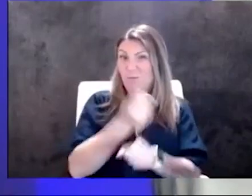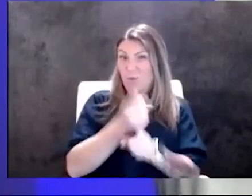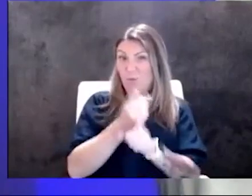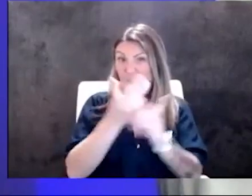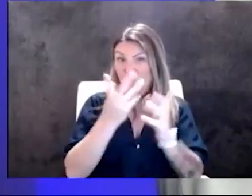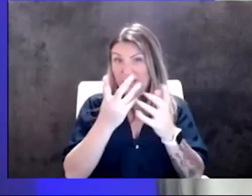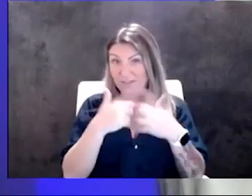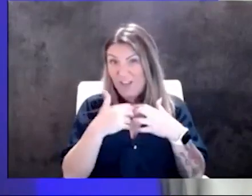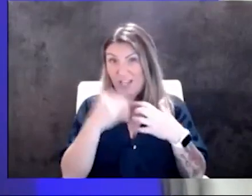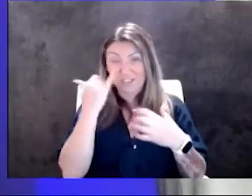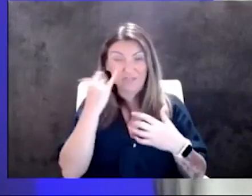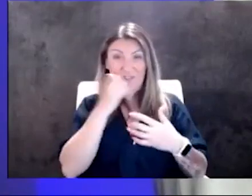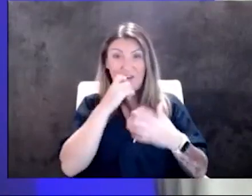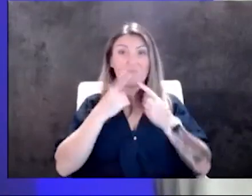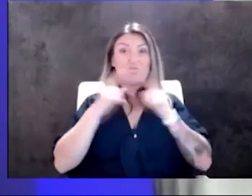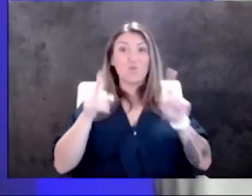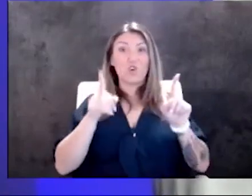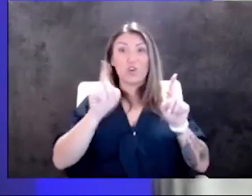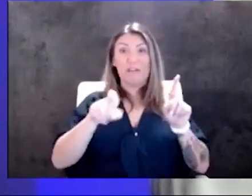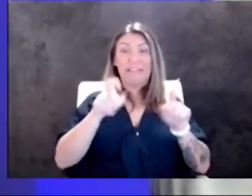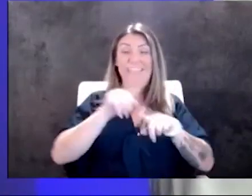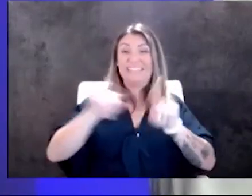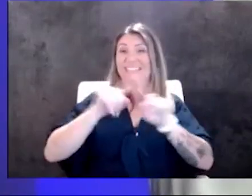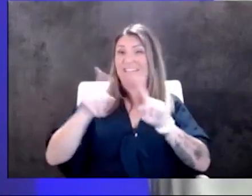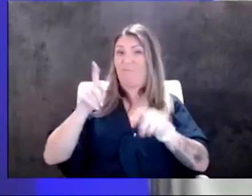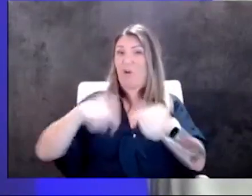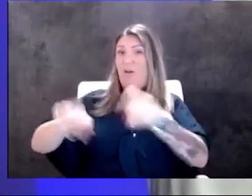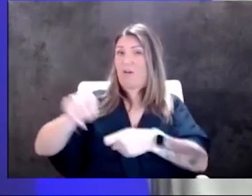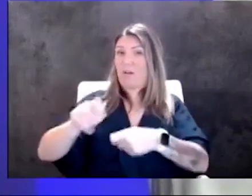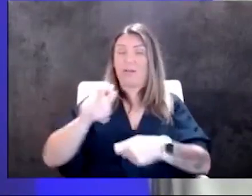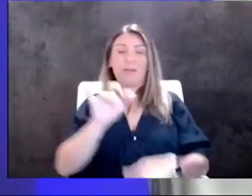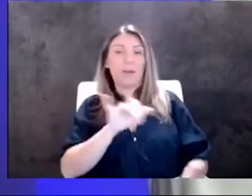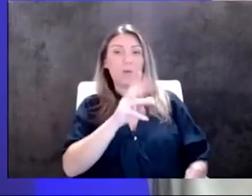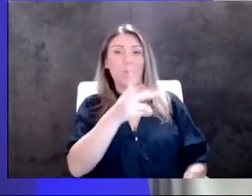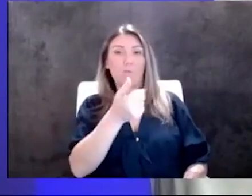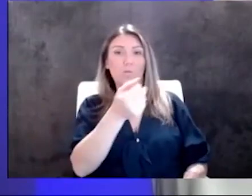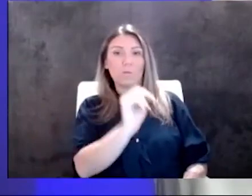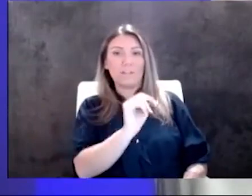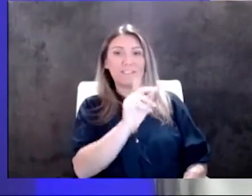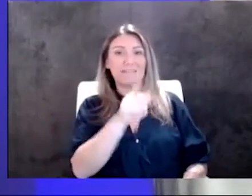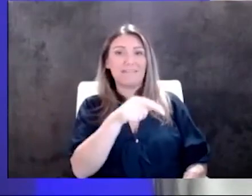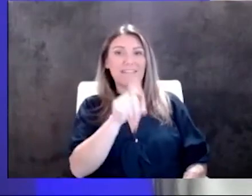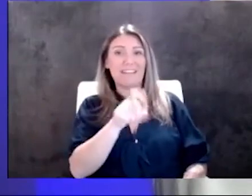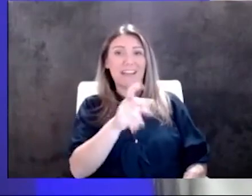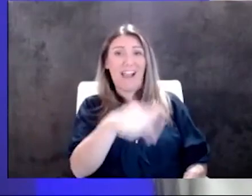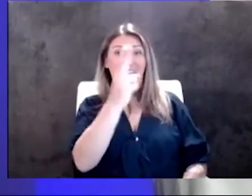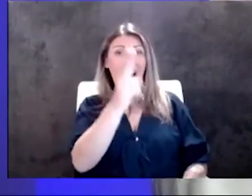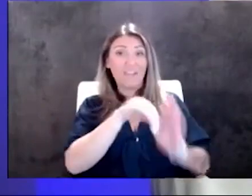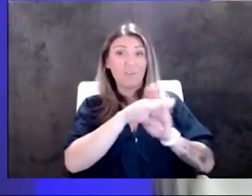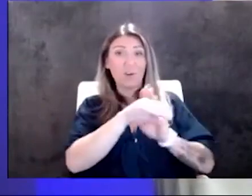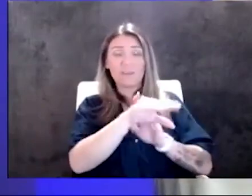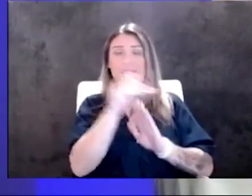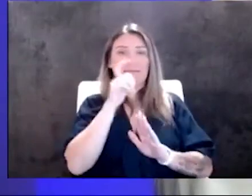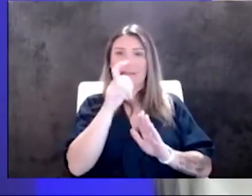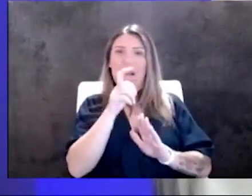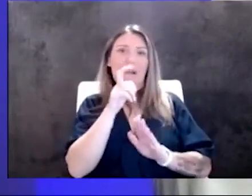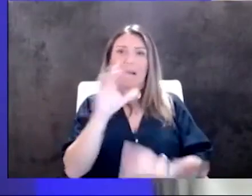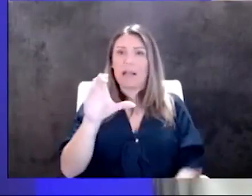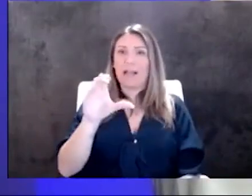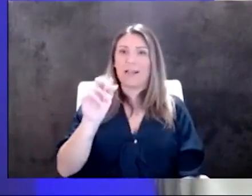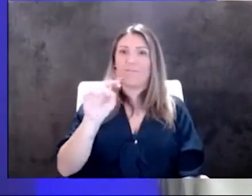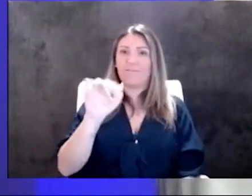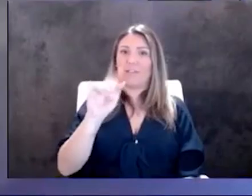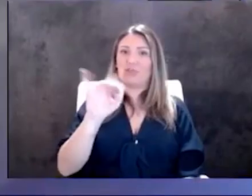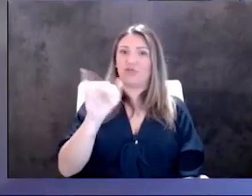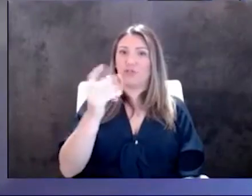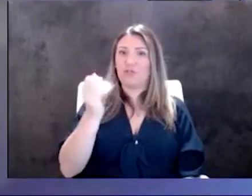needed this option. For instance, someone like Winston, he really needed a high frequency stimulator. He didn't need a conventional stimulator because he probably wouldn't have had good results. Well, that's good